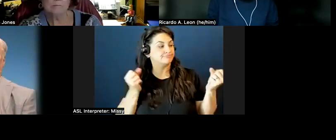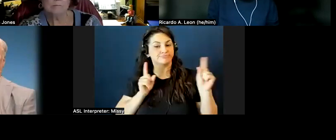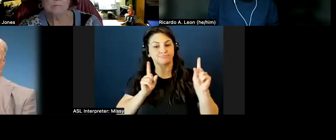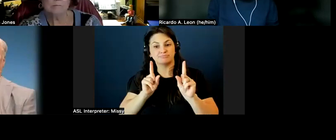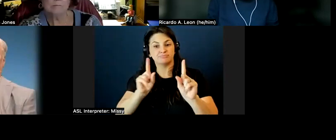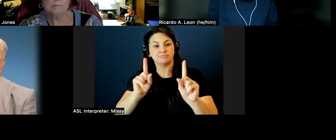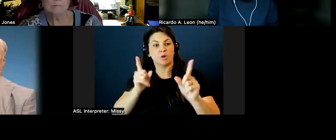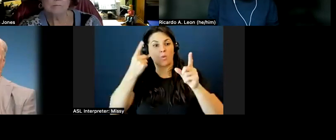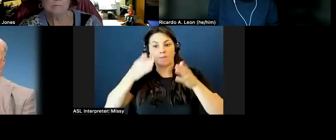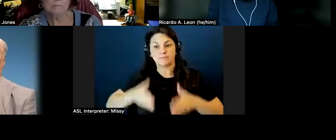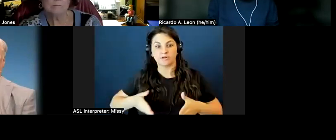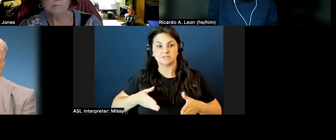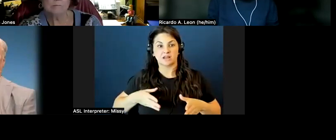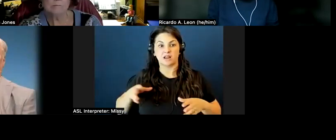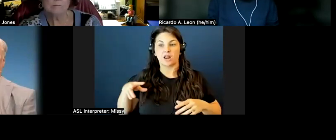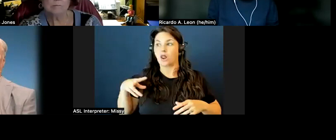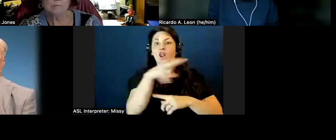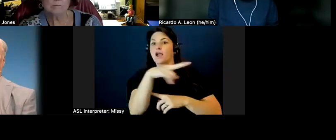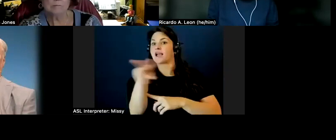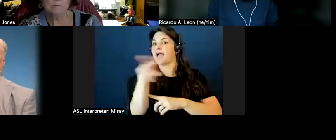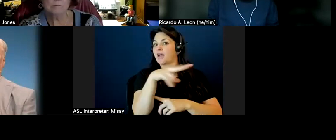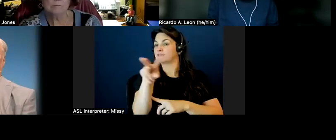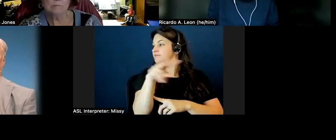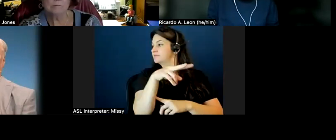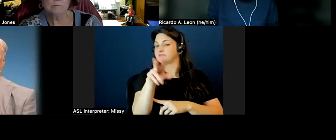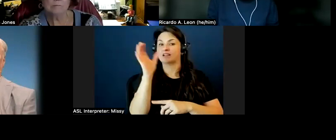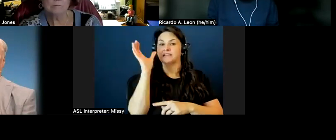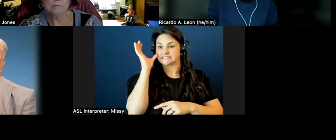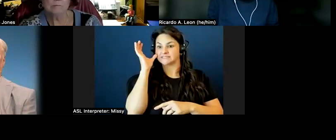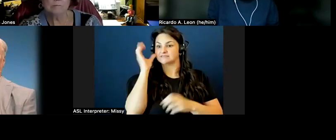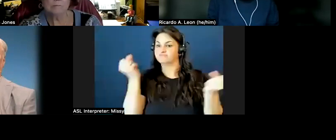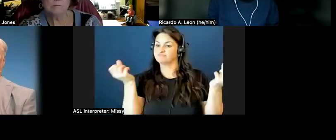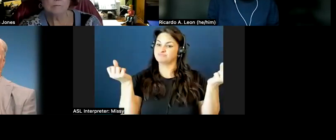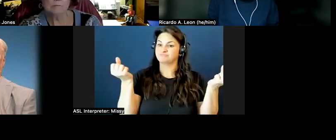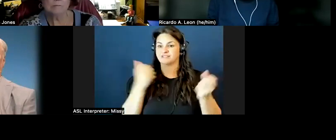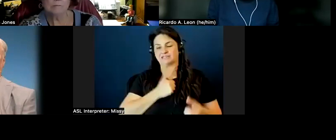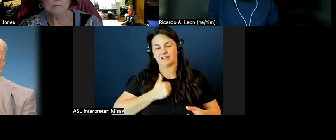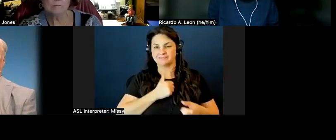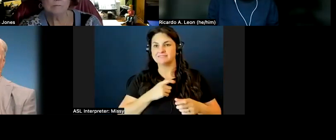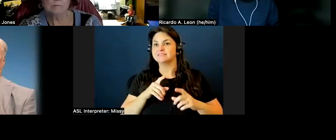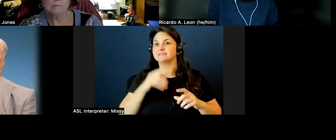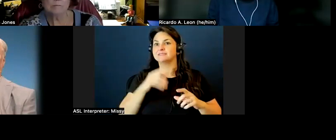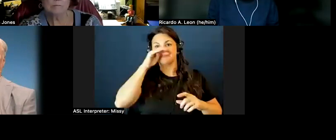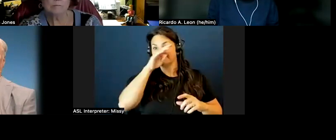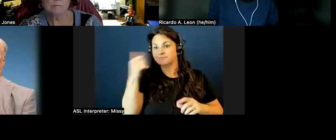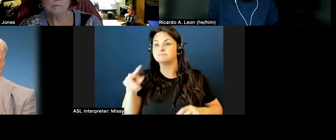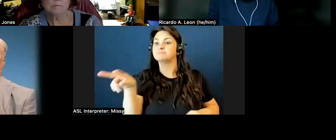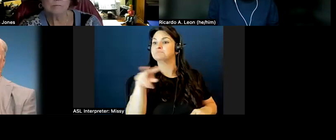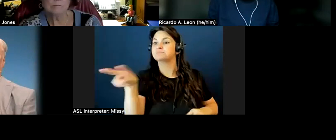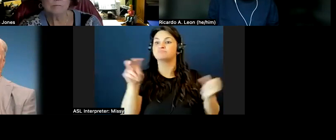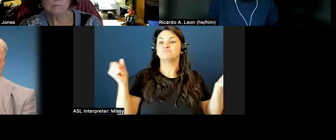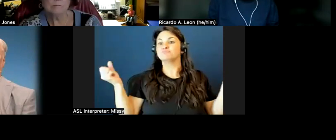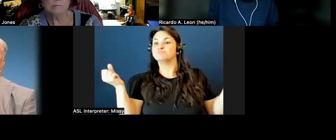takes the job of lookout while they're listening, if you will, or while they're talking, sorry, and the other person takes the job